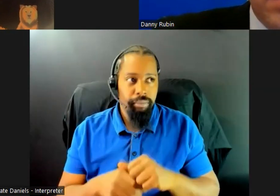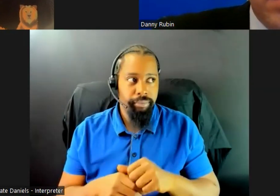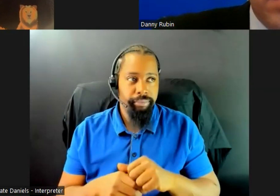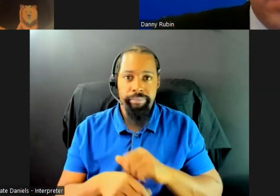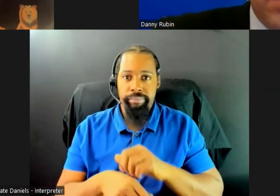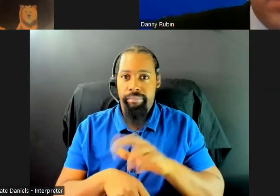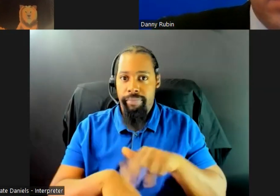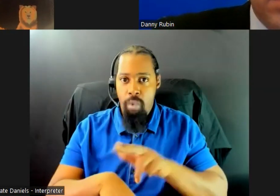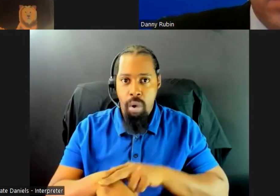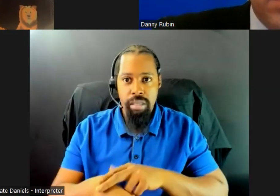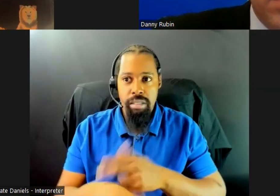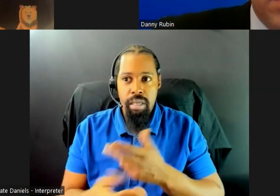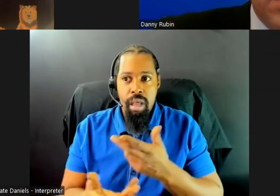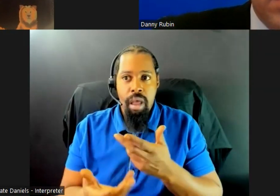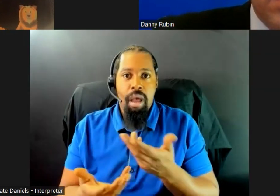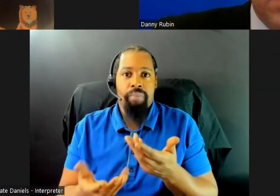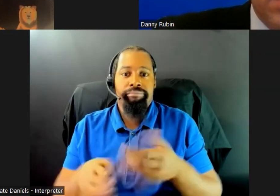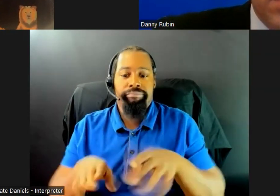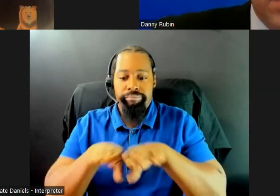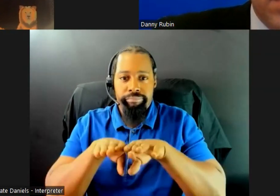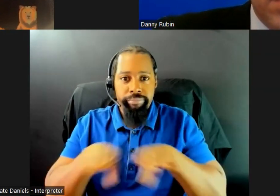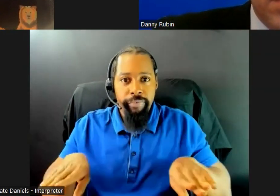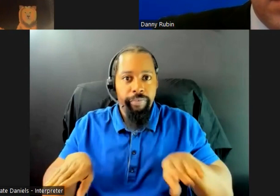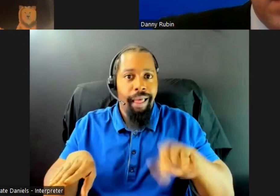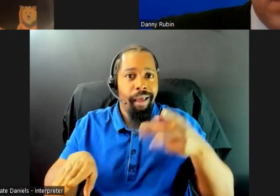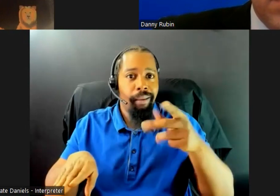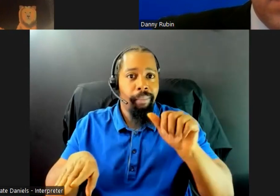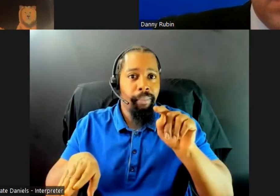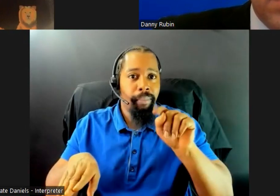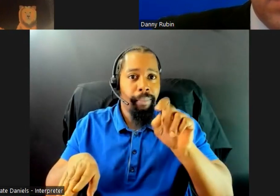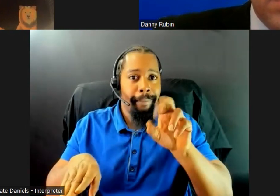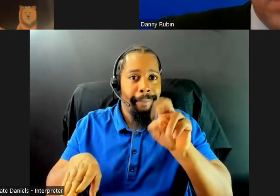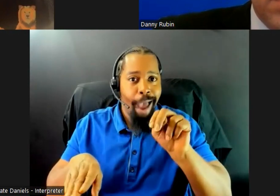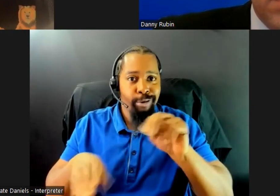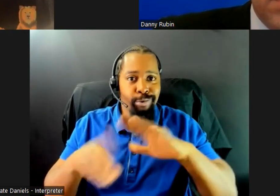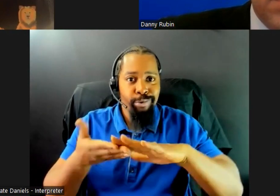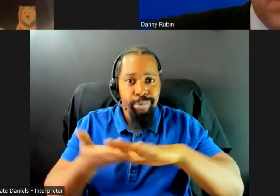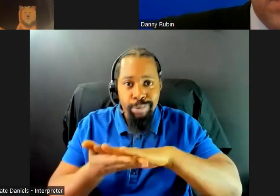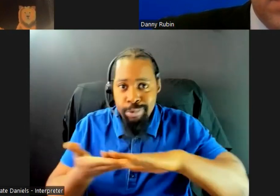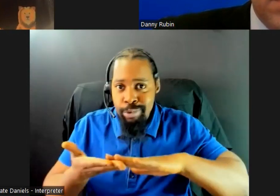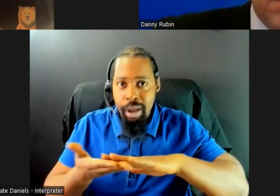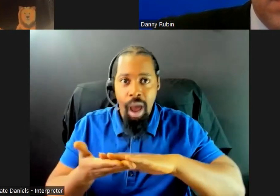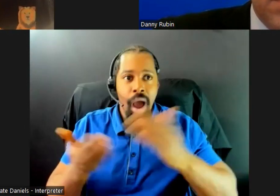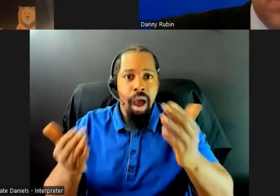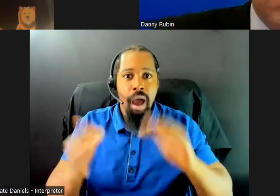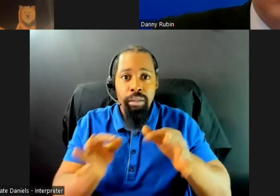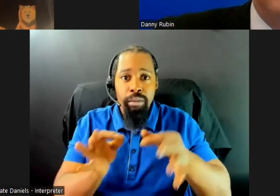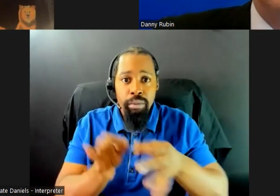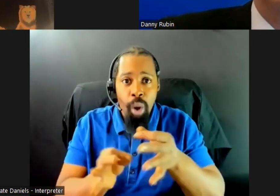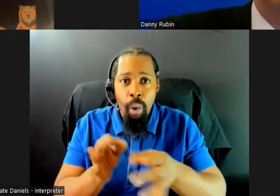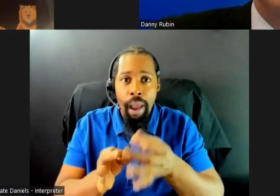flat patterns, sewing, embroidery, and never say no to anything.